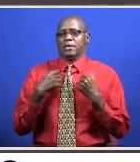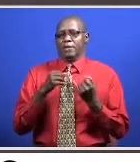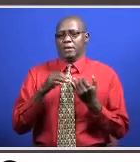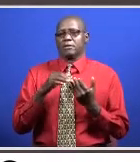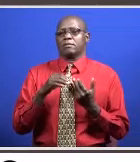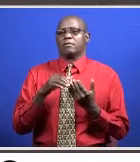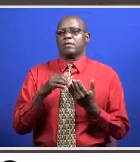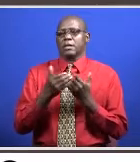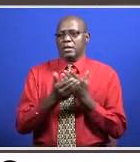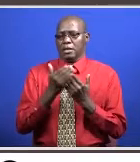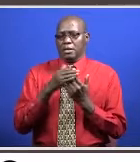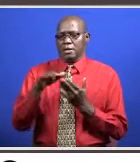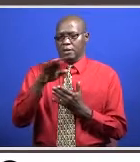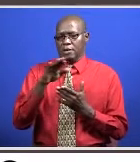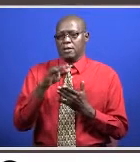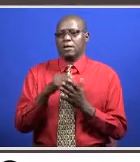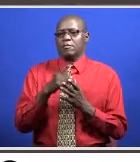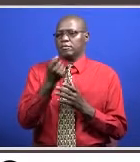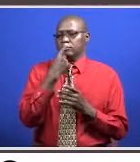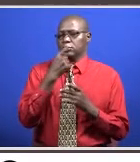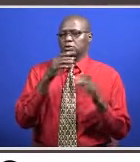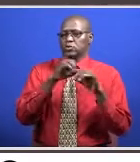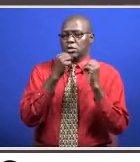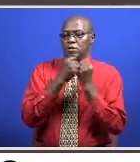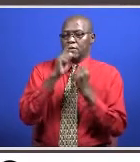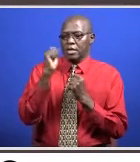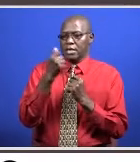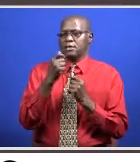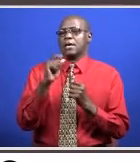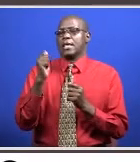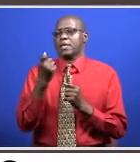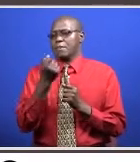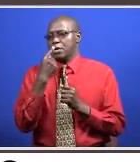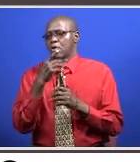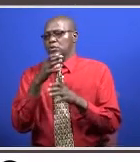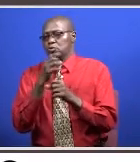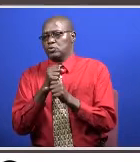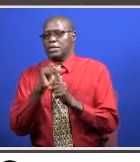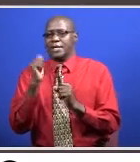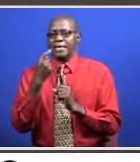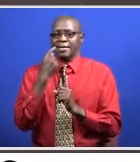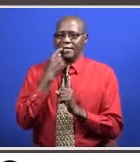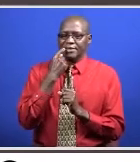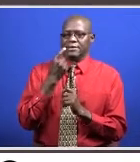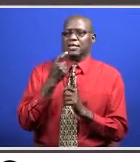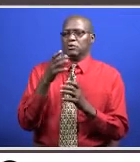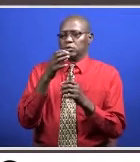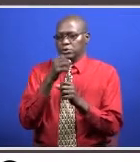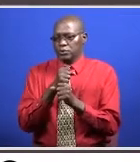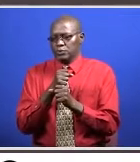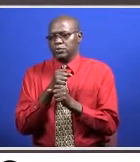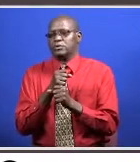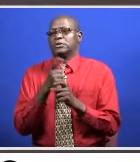a delegation from the Pharmaceutical Society of Kenya, Kenya Medical Association, Kenya Dentist Association and the National